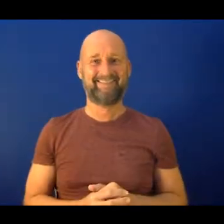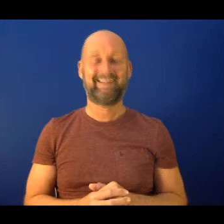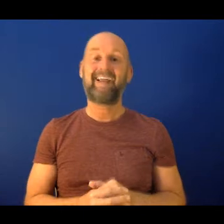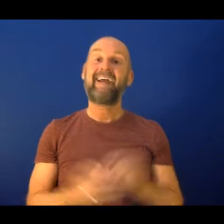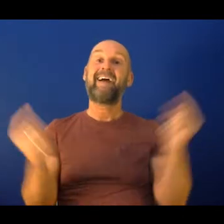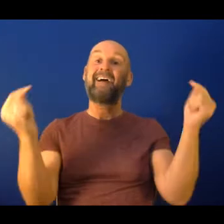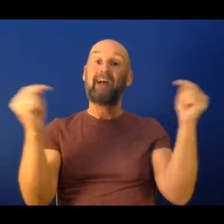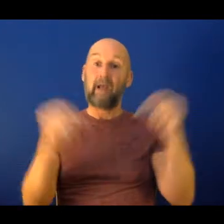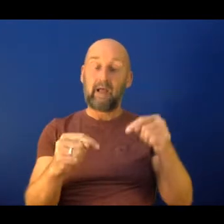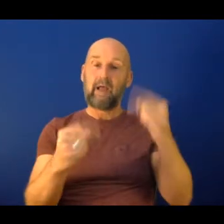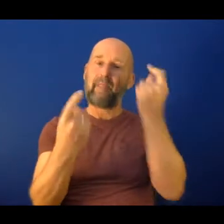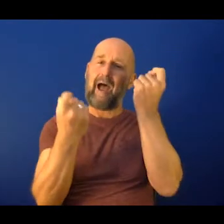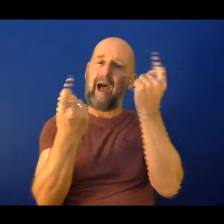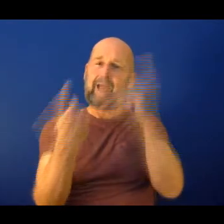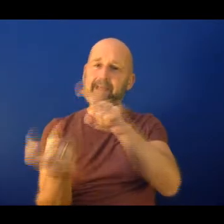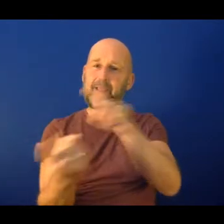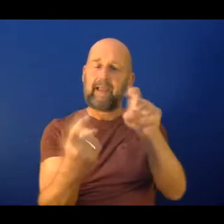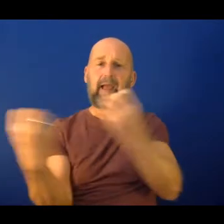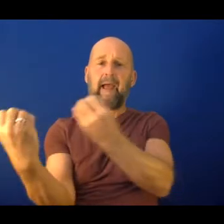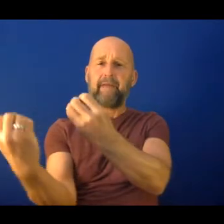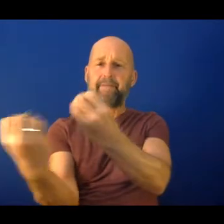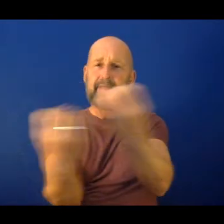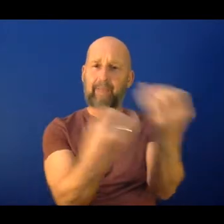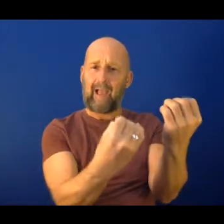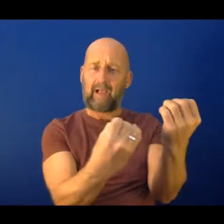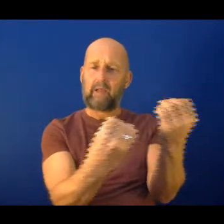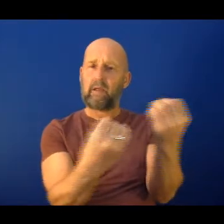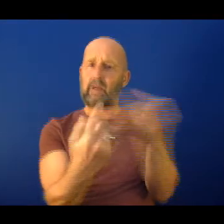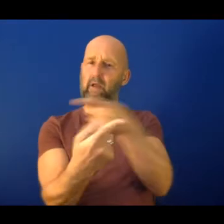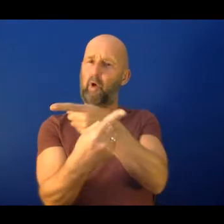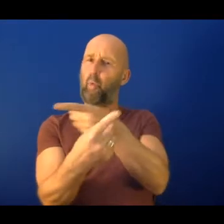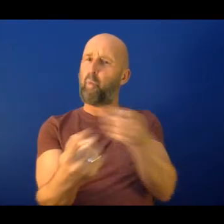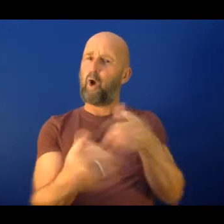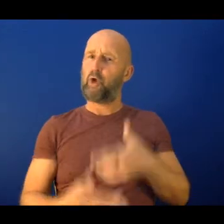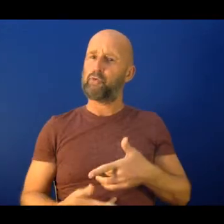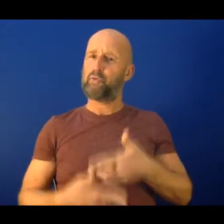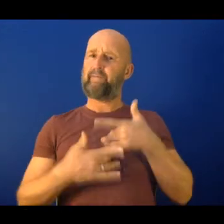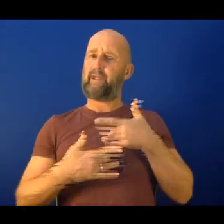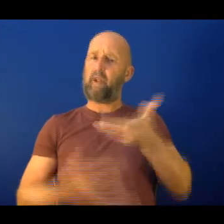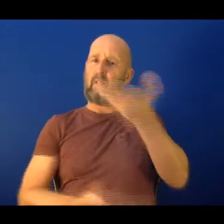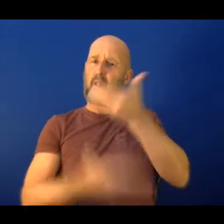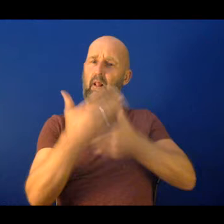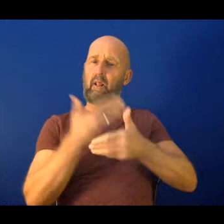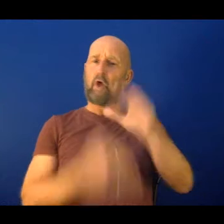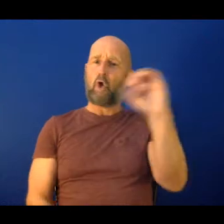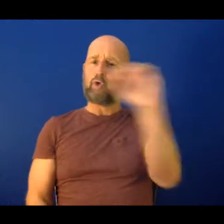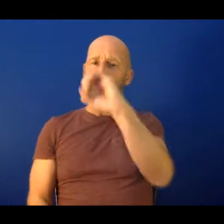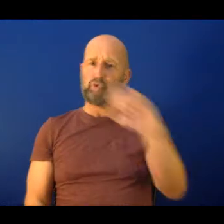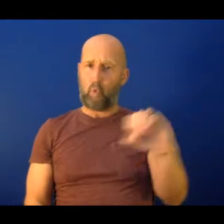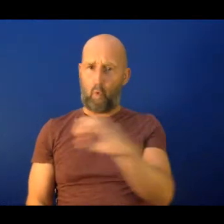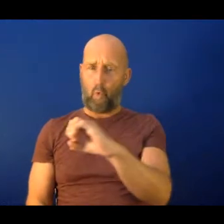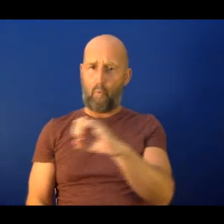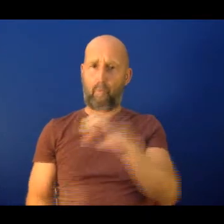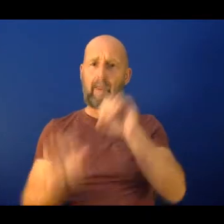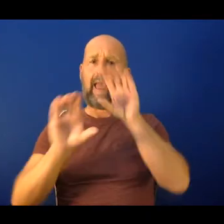The idea here is I'd love to get feedback from people sort of on how you feel about Zoom kind of